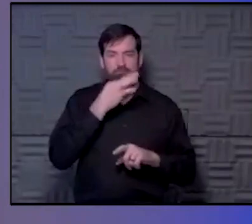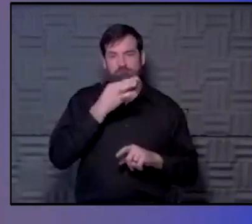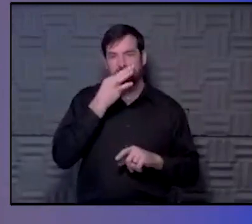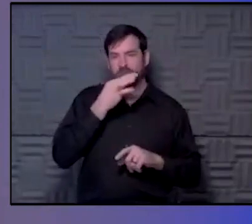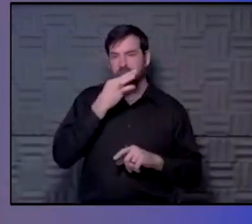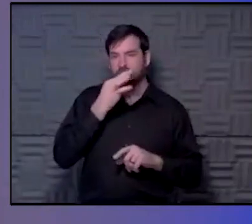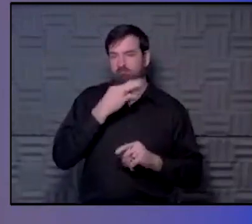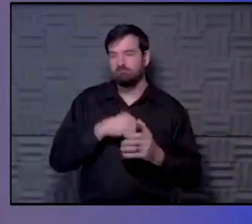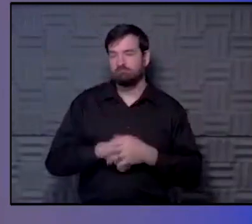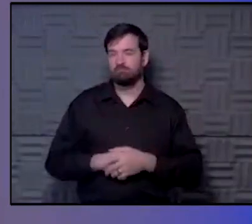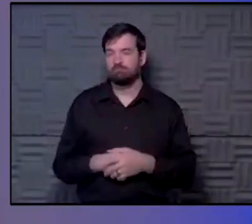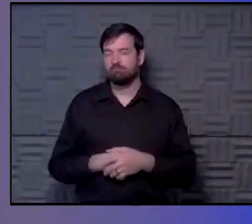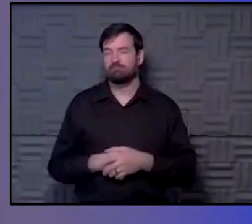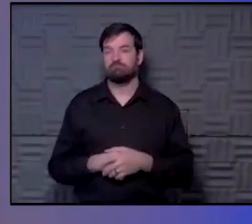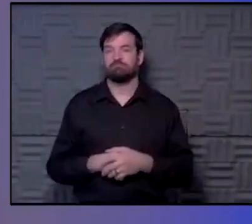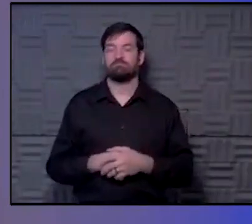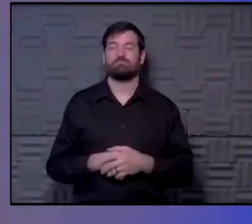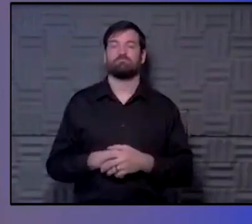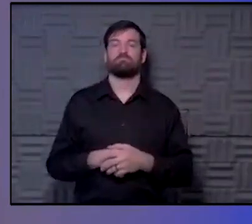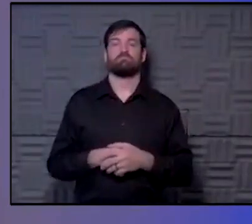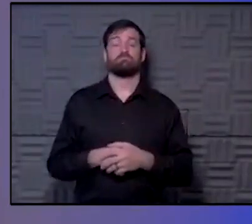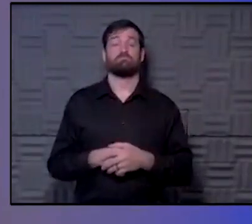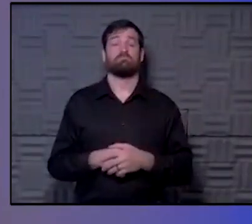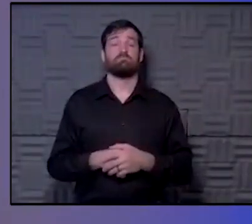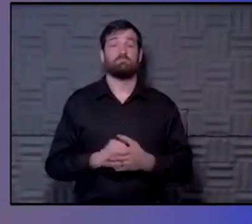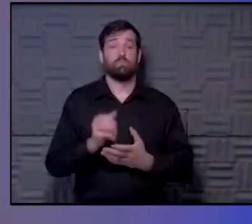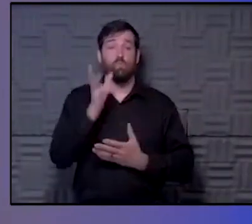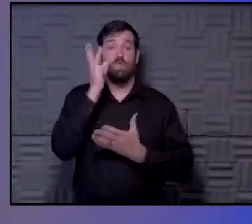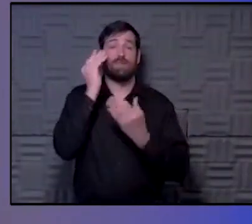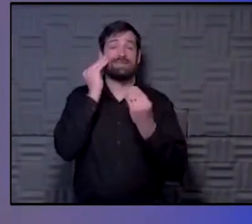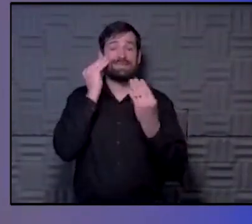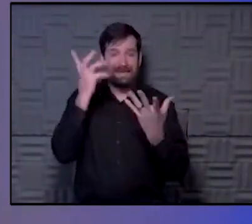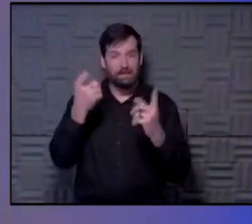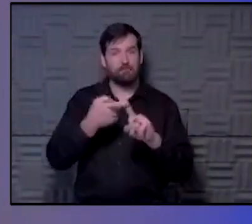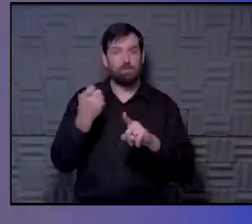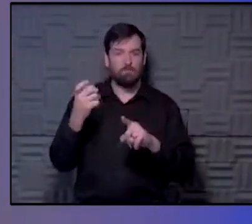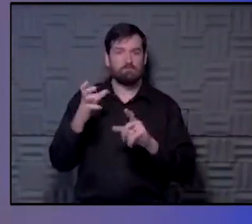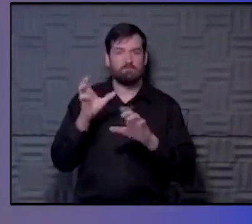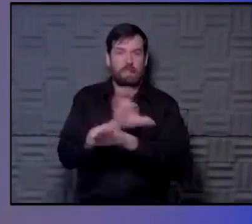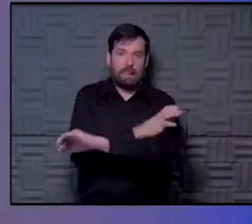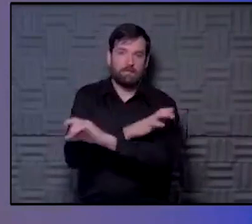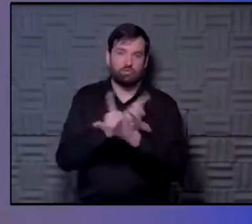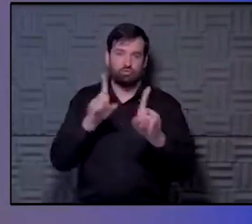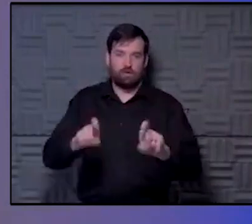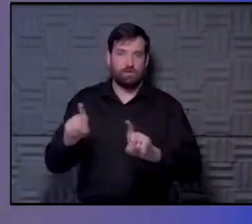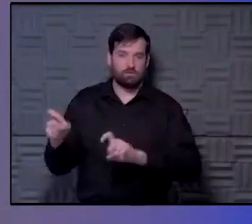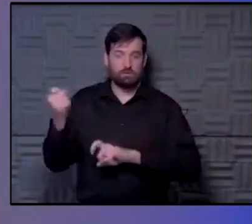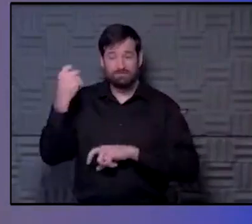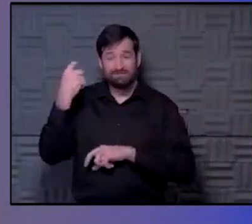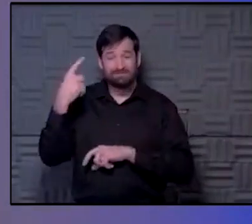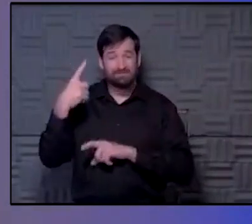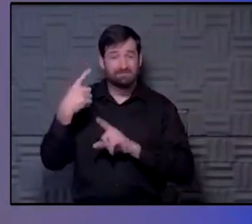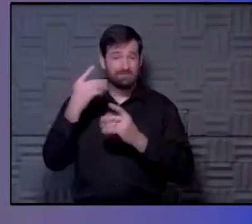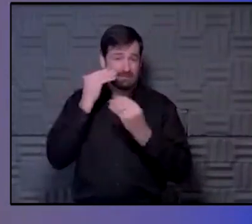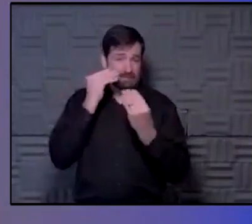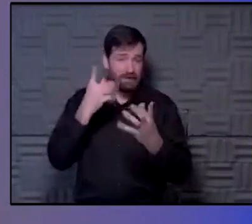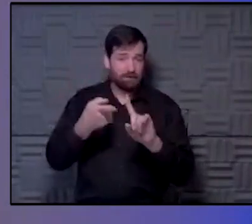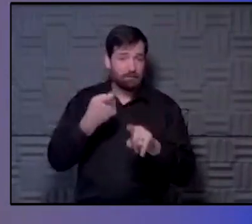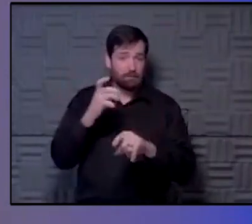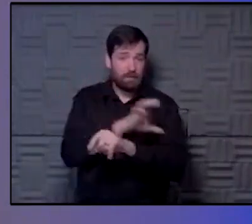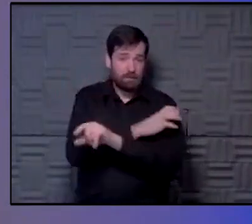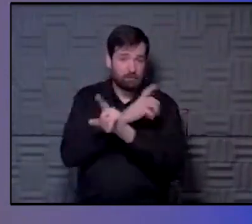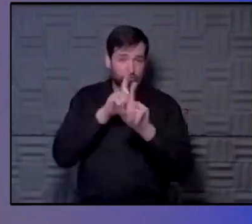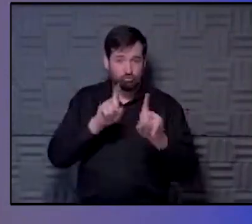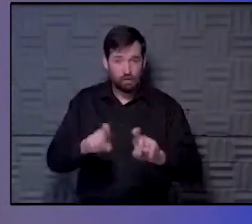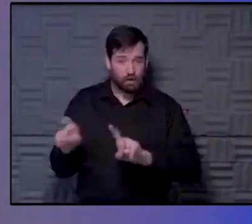now soon, and you're going to hear data from those clinical trials. And the data from the clinical trials that you